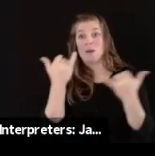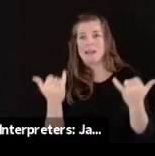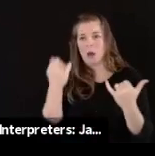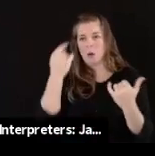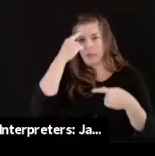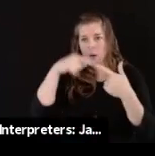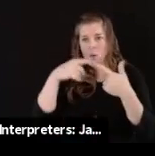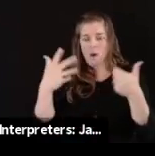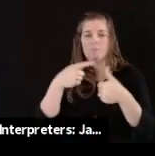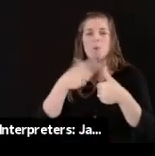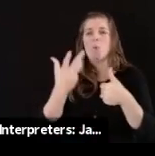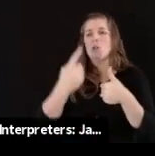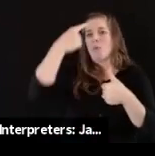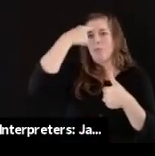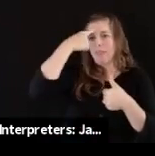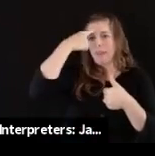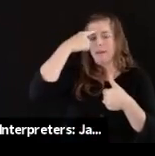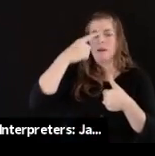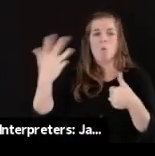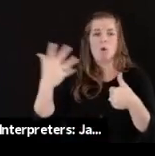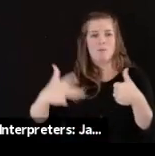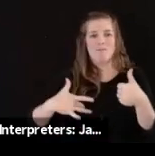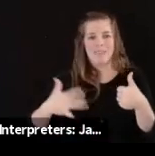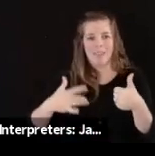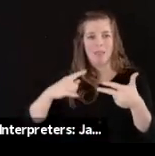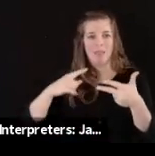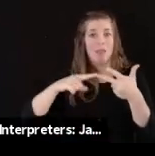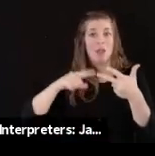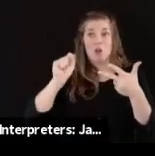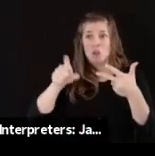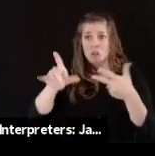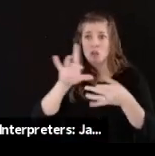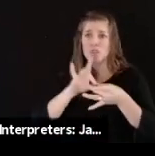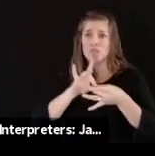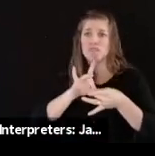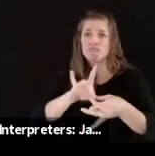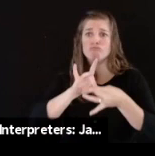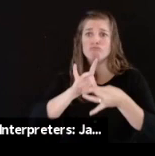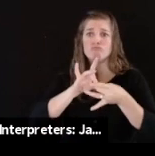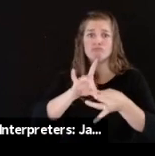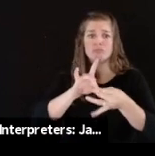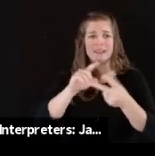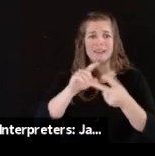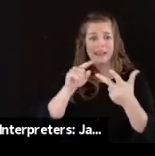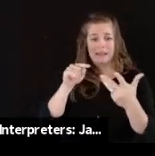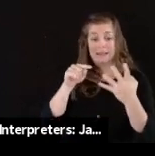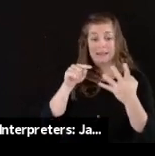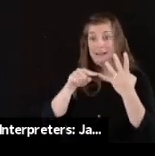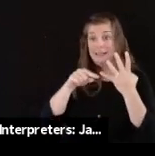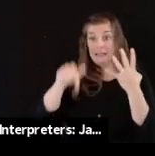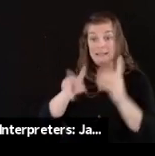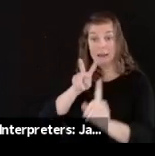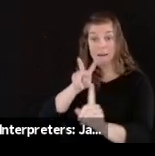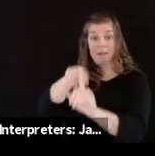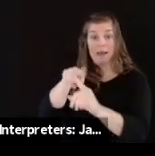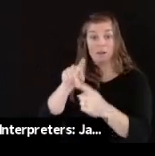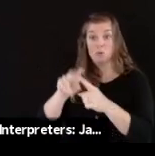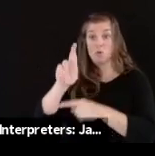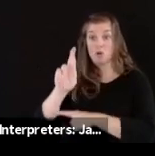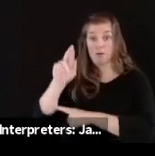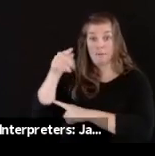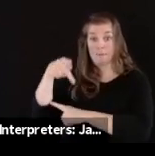the content? What did you feel? Could you relate? And does this apply to rape prevention education